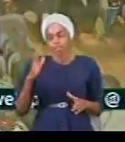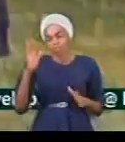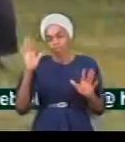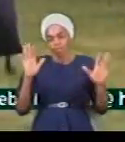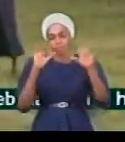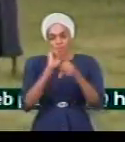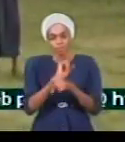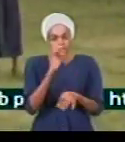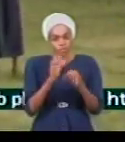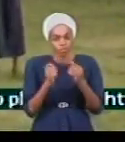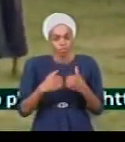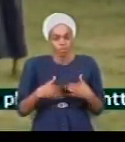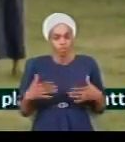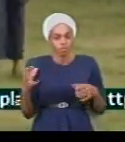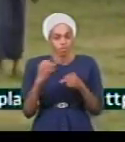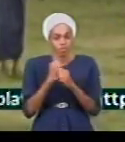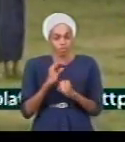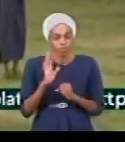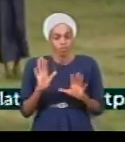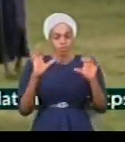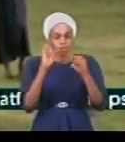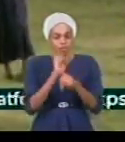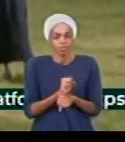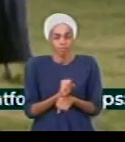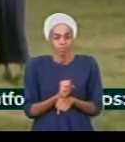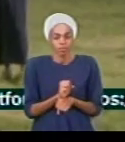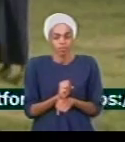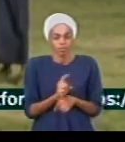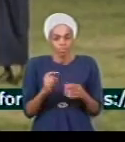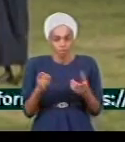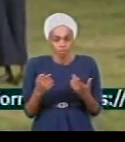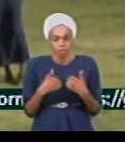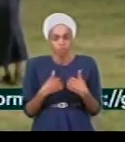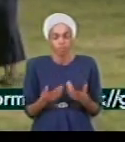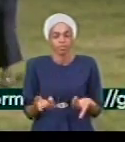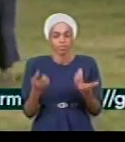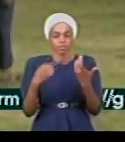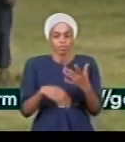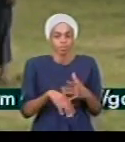God bless you. There is joy there. There is joy there.